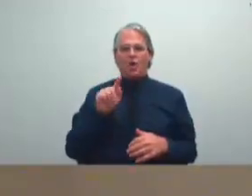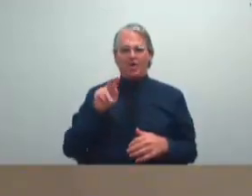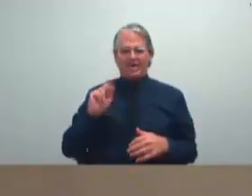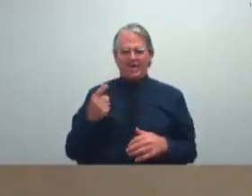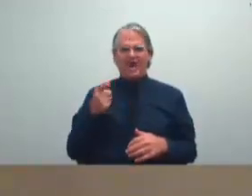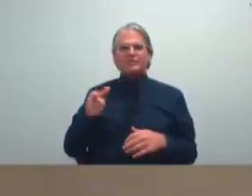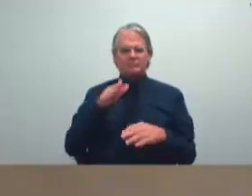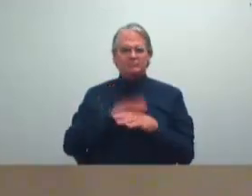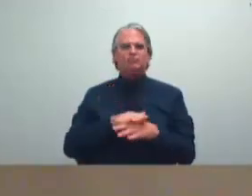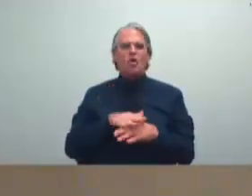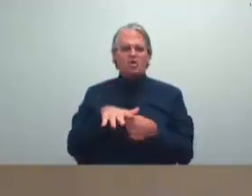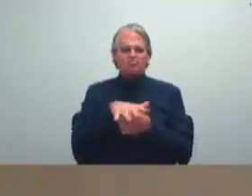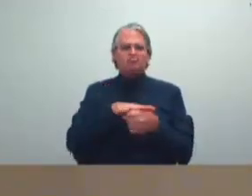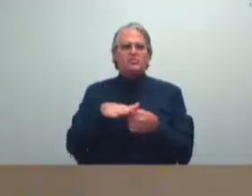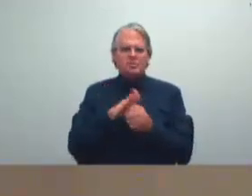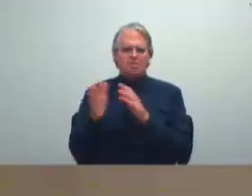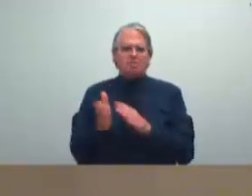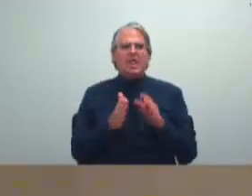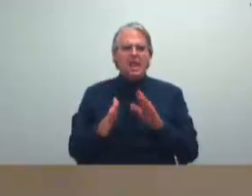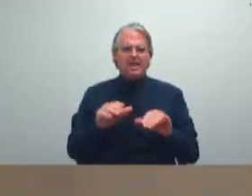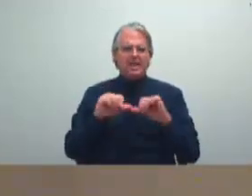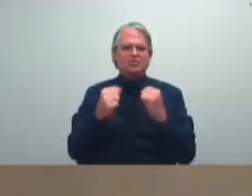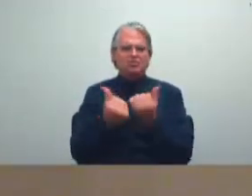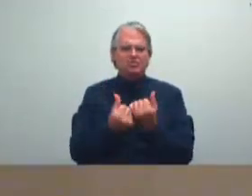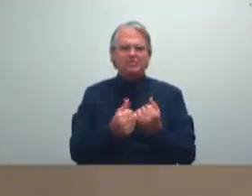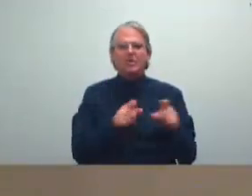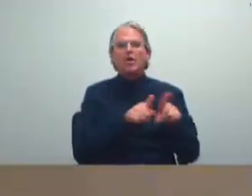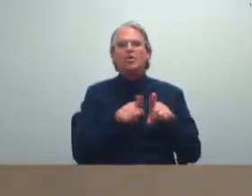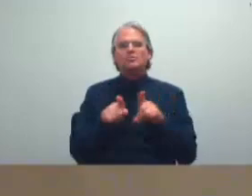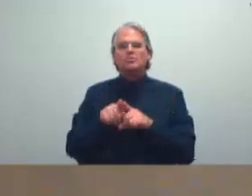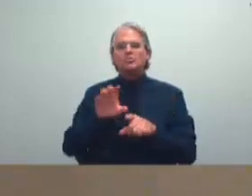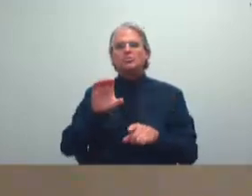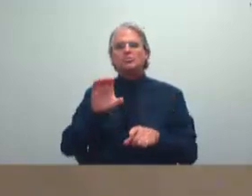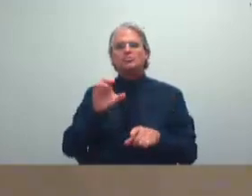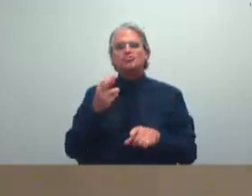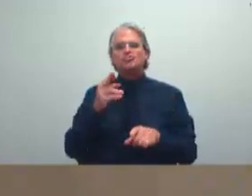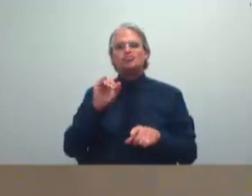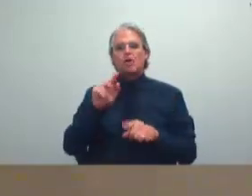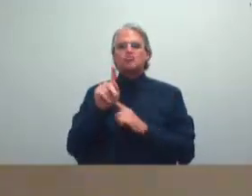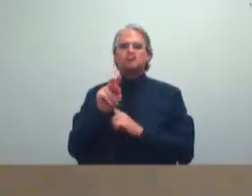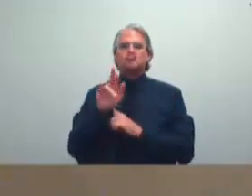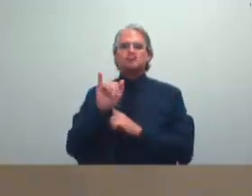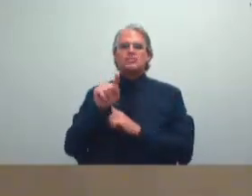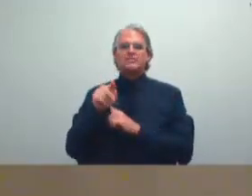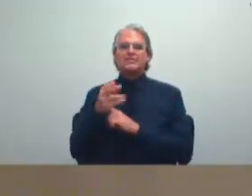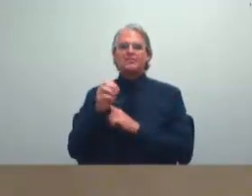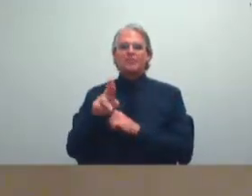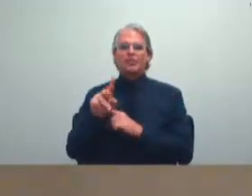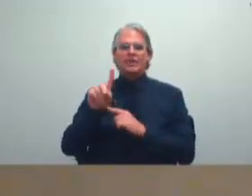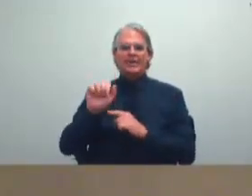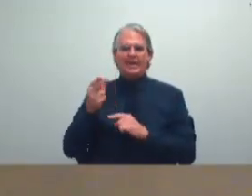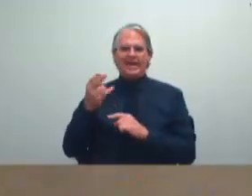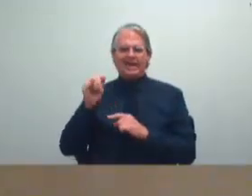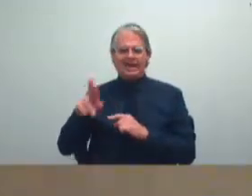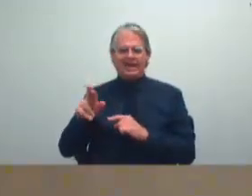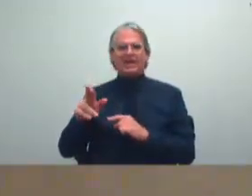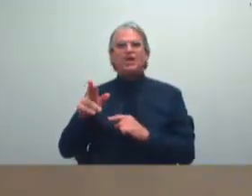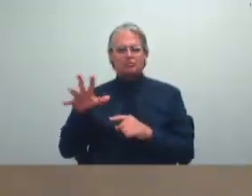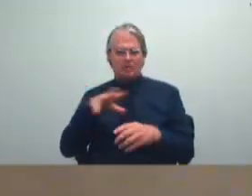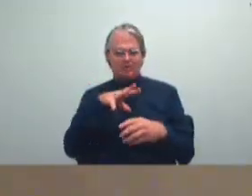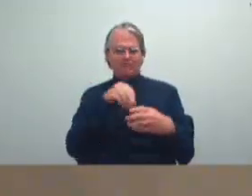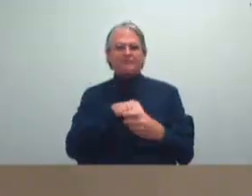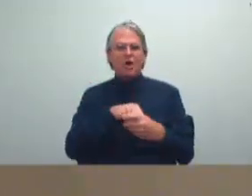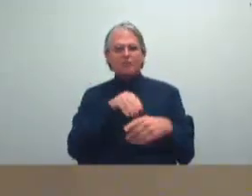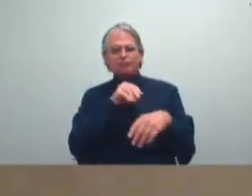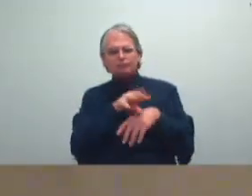has listed in with Christopher DeHare as one of your advisors to gain information so we can all better manage. So the whole idea is